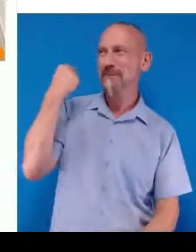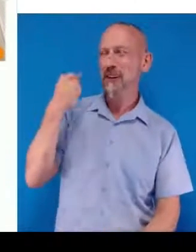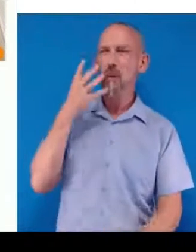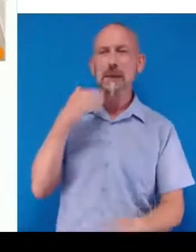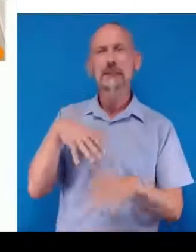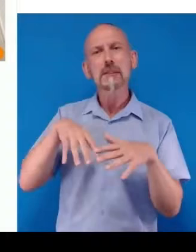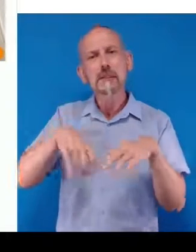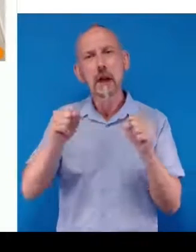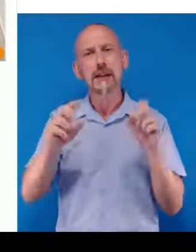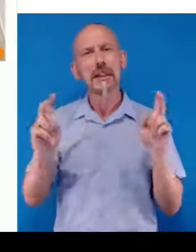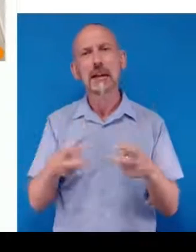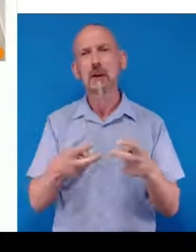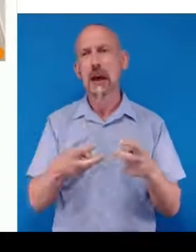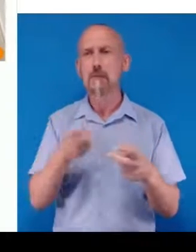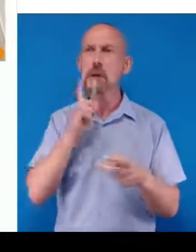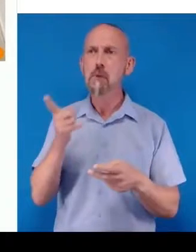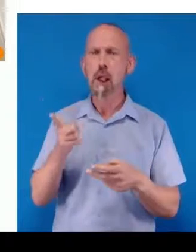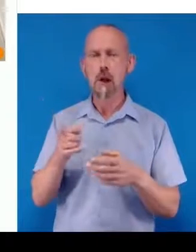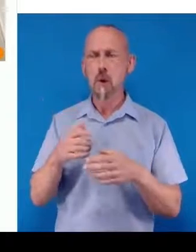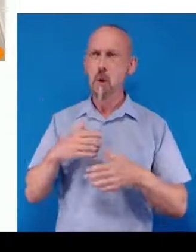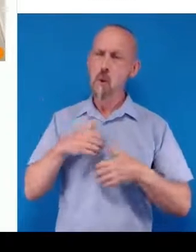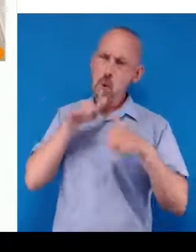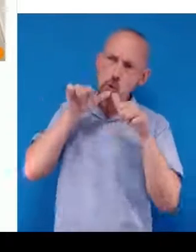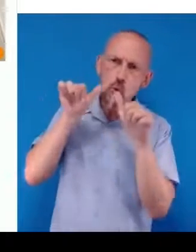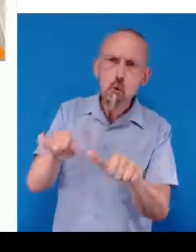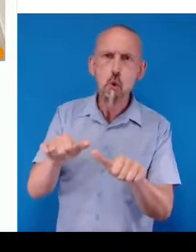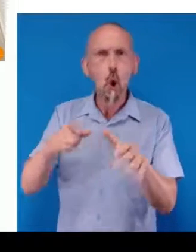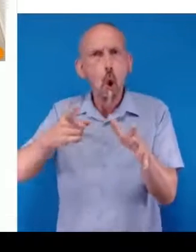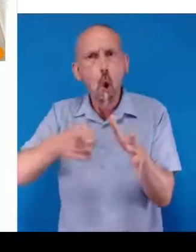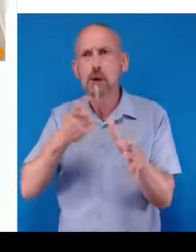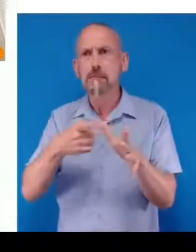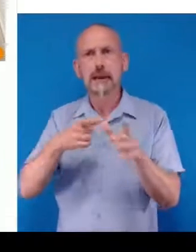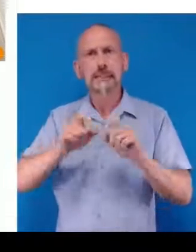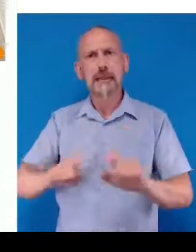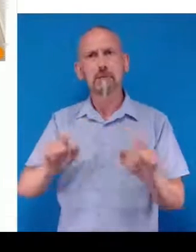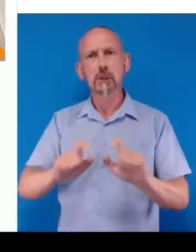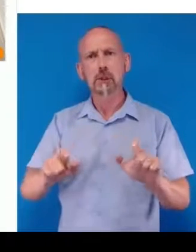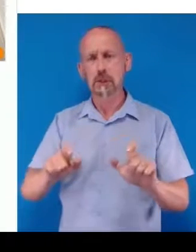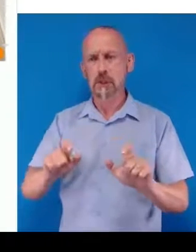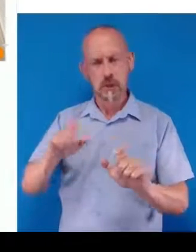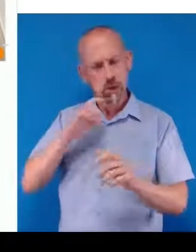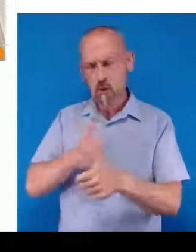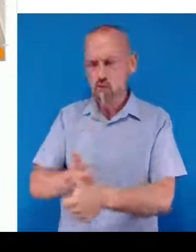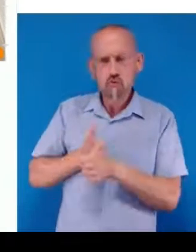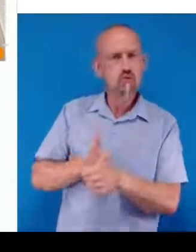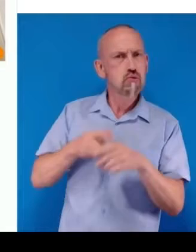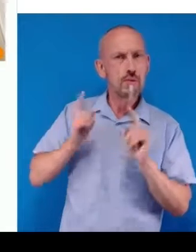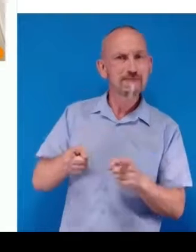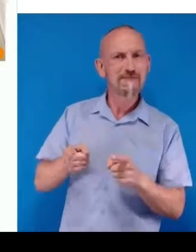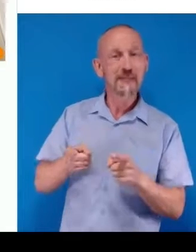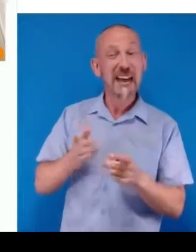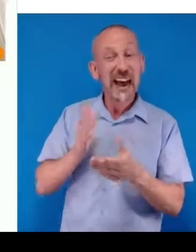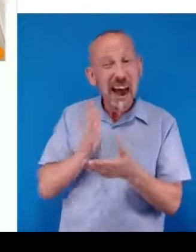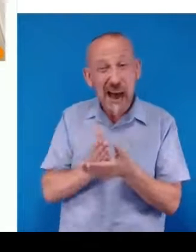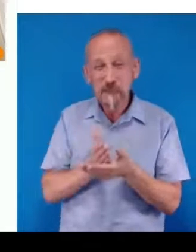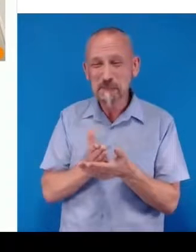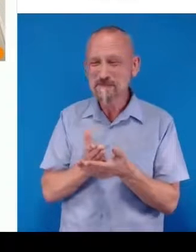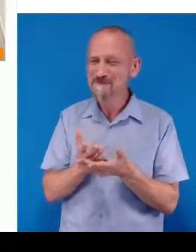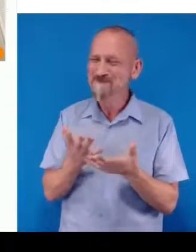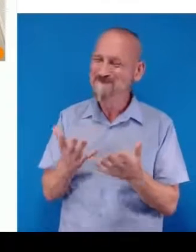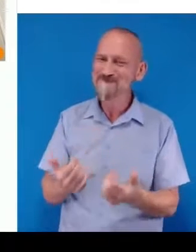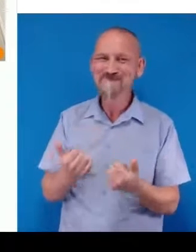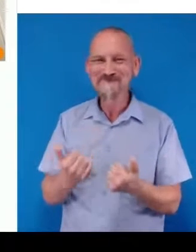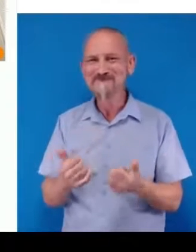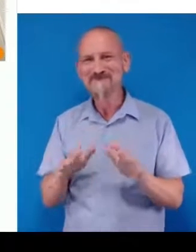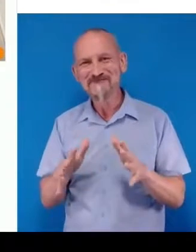of the world, let's be honest, and they haven't really done what they said they did on the tin. And we've